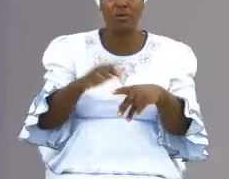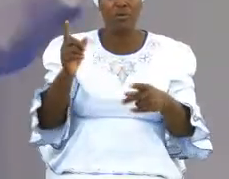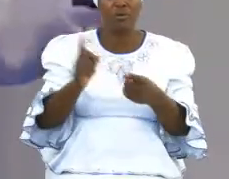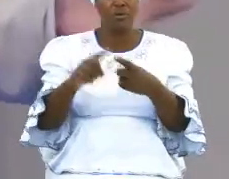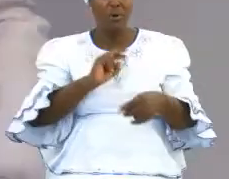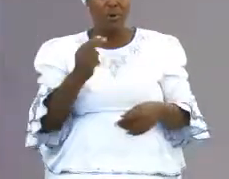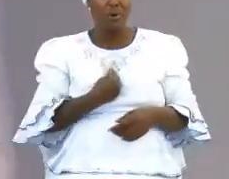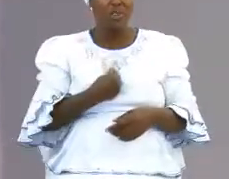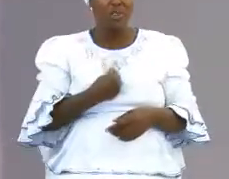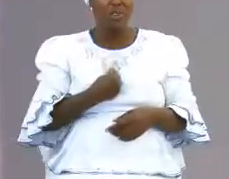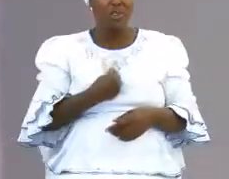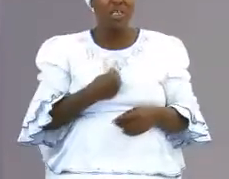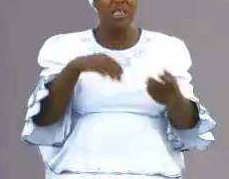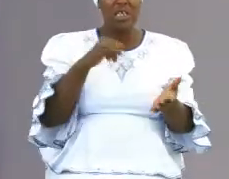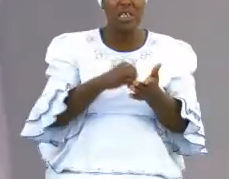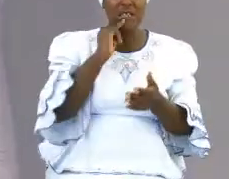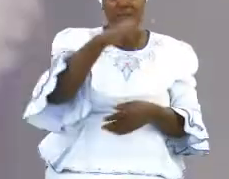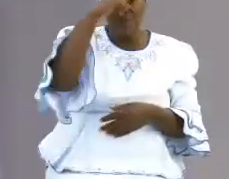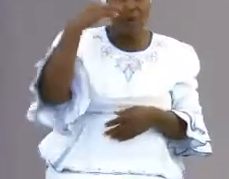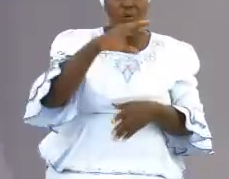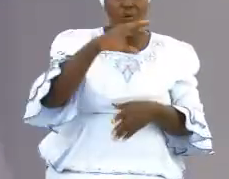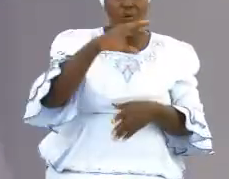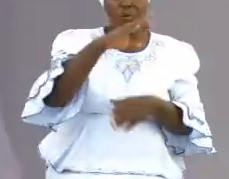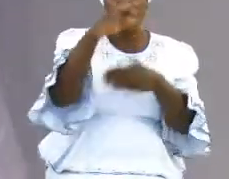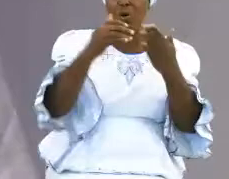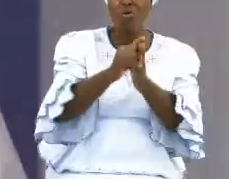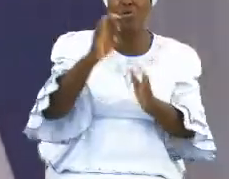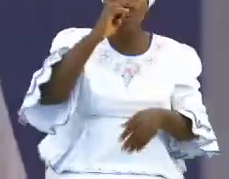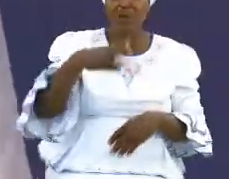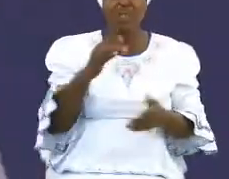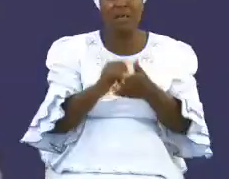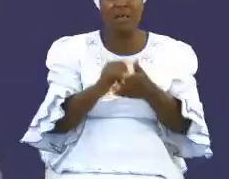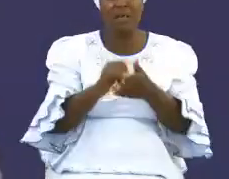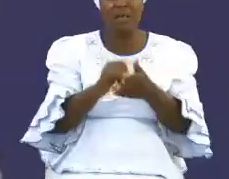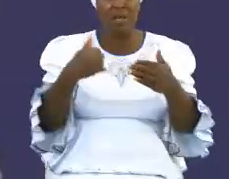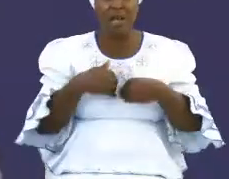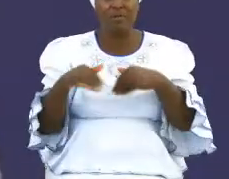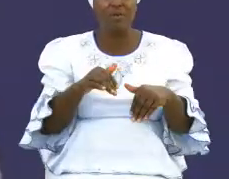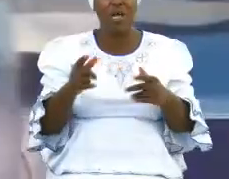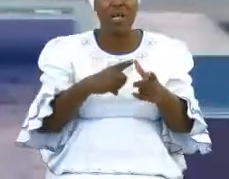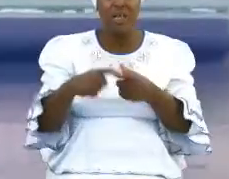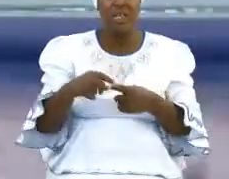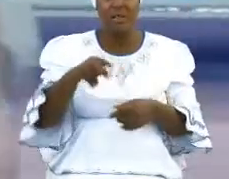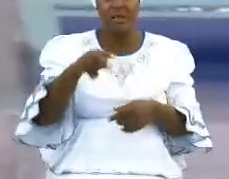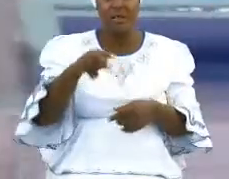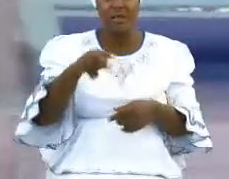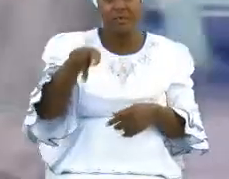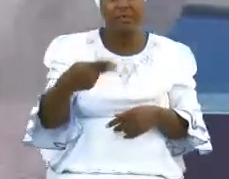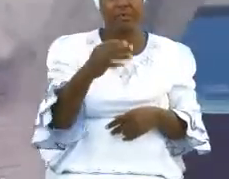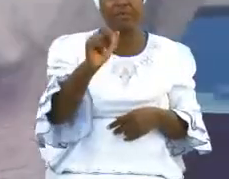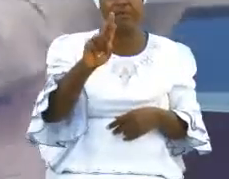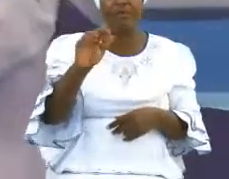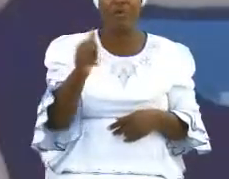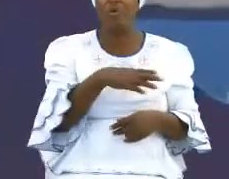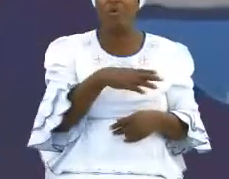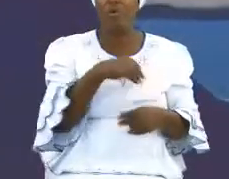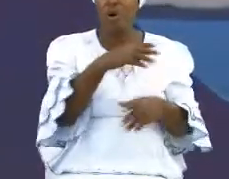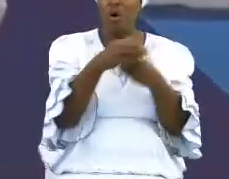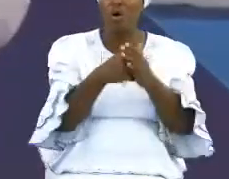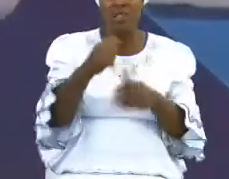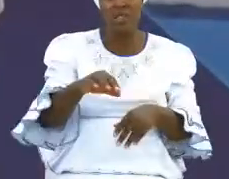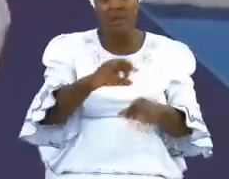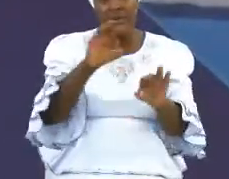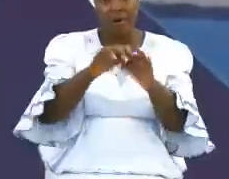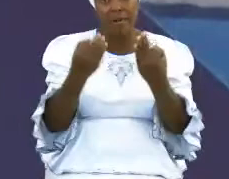was because of what they had done. Like Pharaoh and his army perished at the Red Sea. Why? It was because